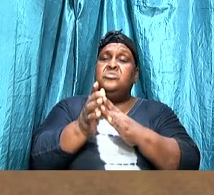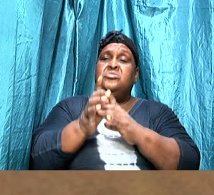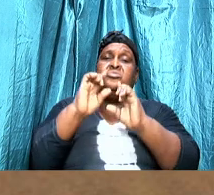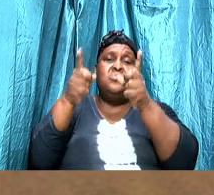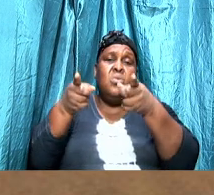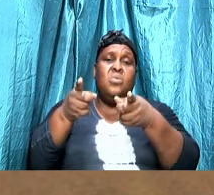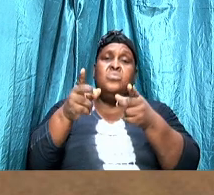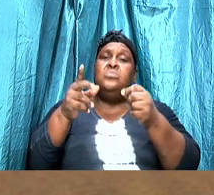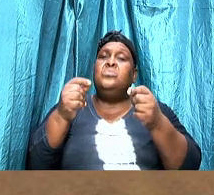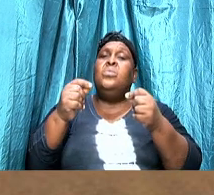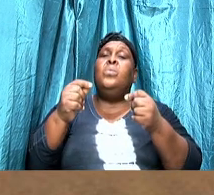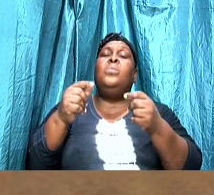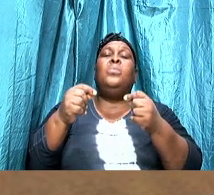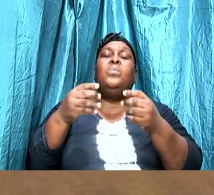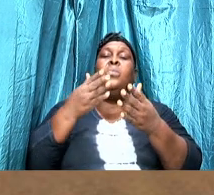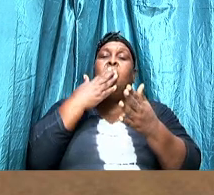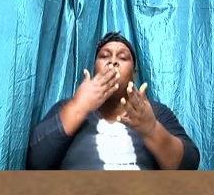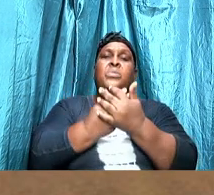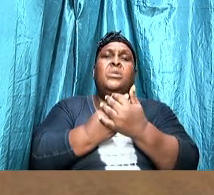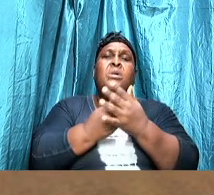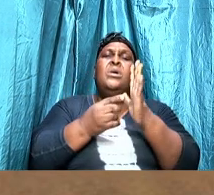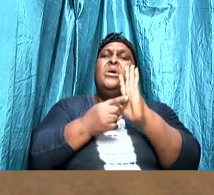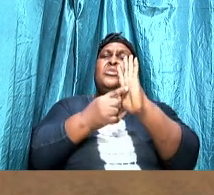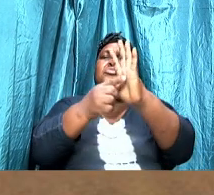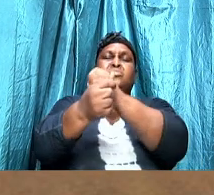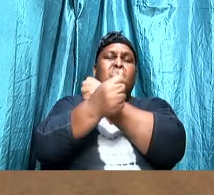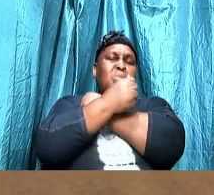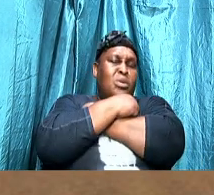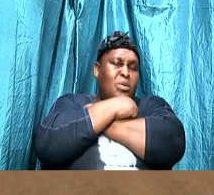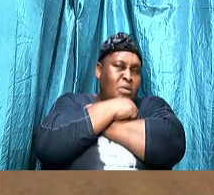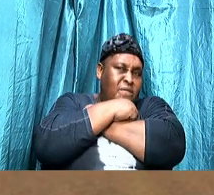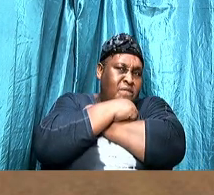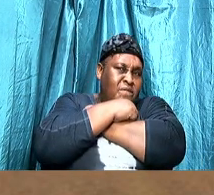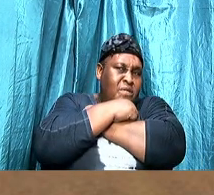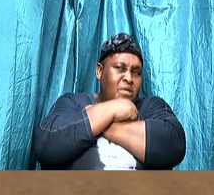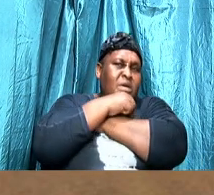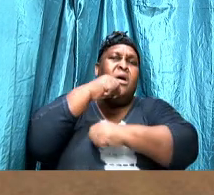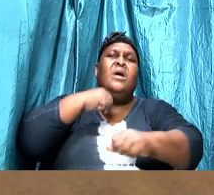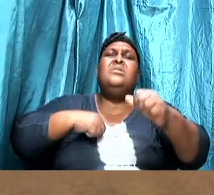compassion. And he demonstrated the compassion